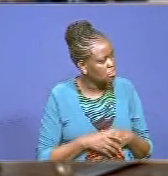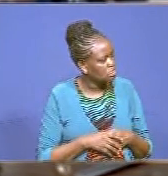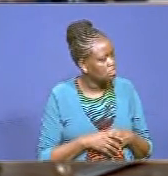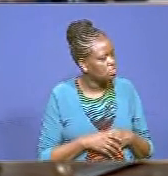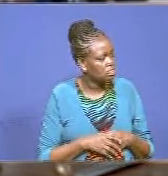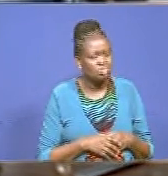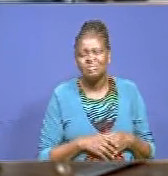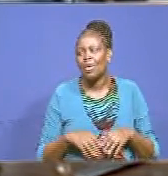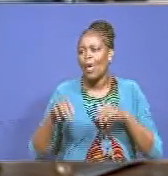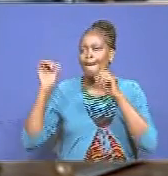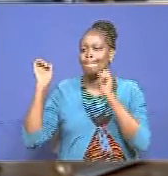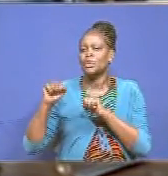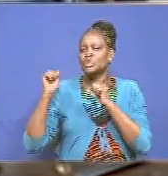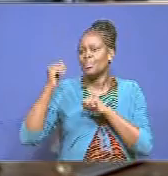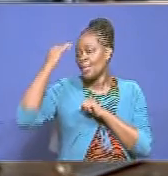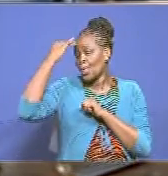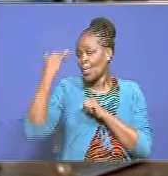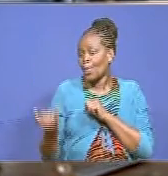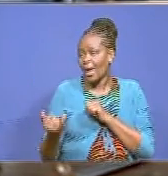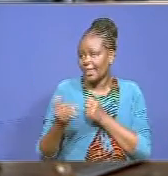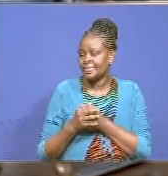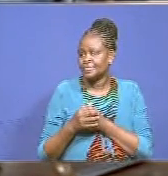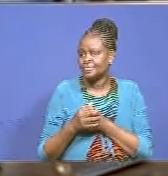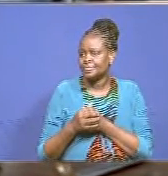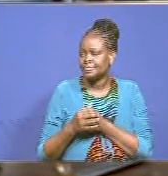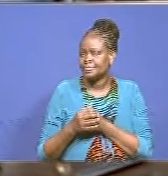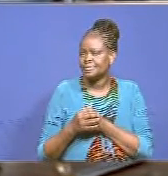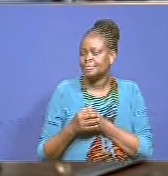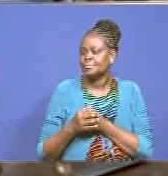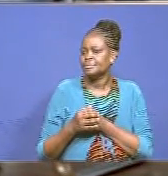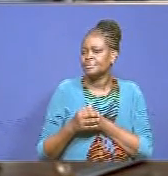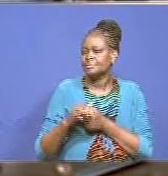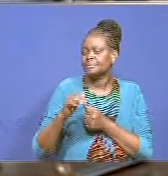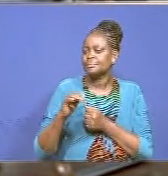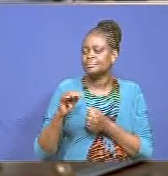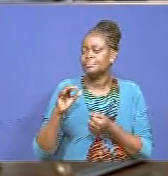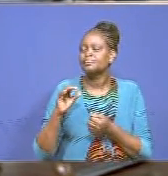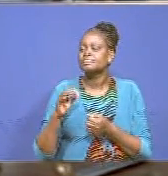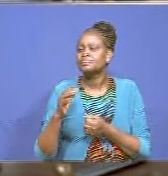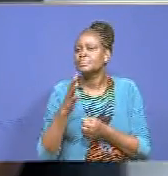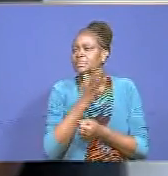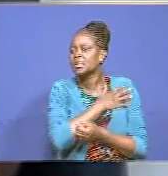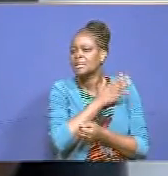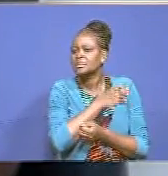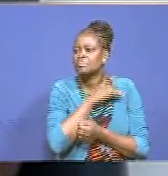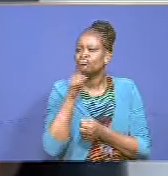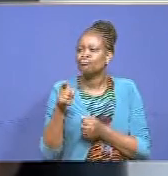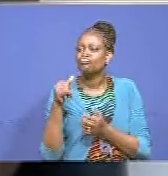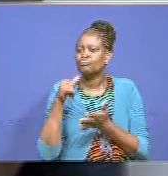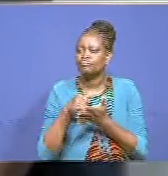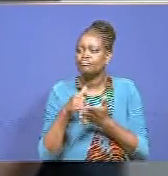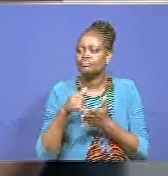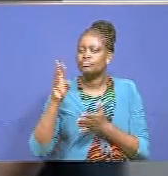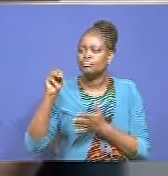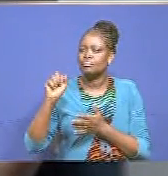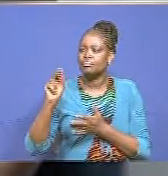We would, because actually in NASA, those are some of the things that were in the manifesto of NASA, uh-huh,